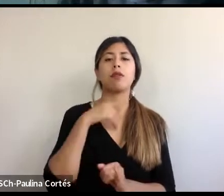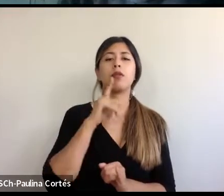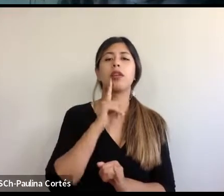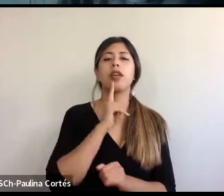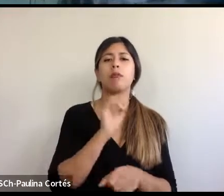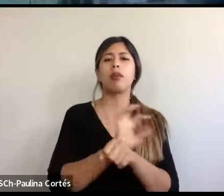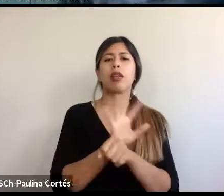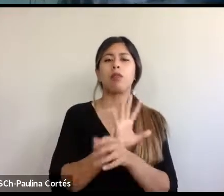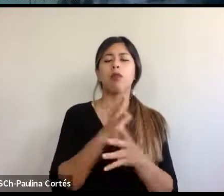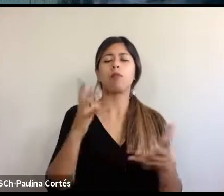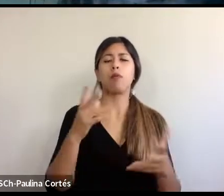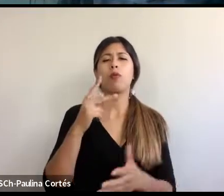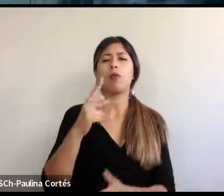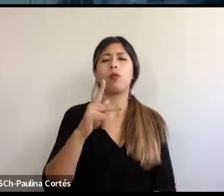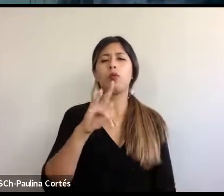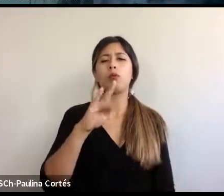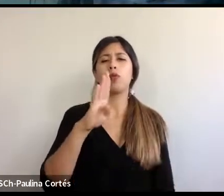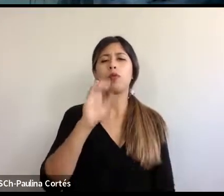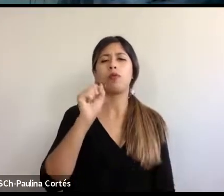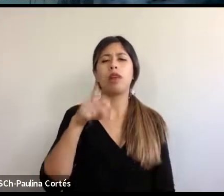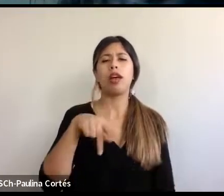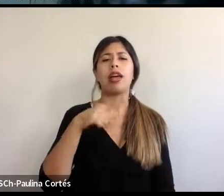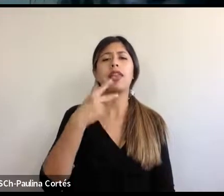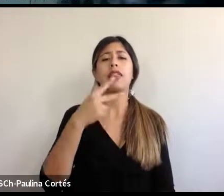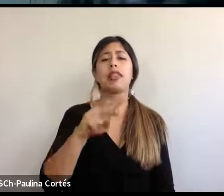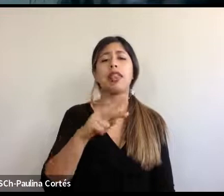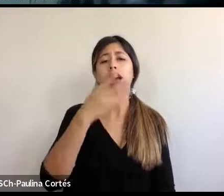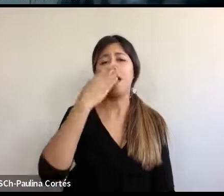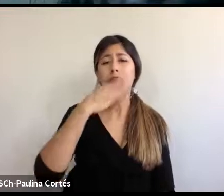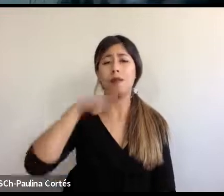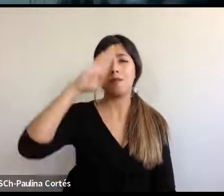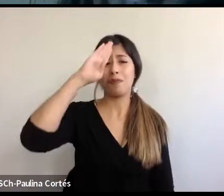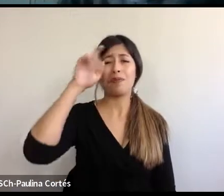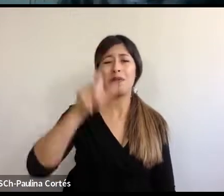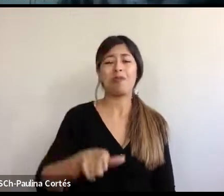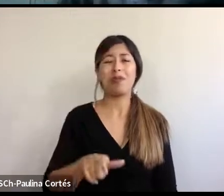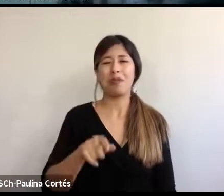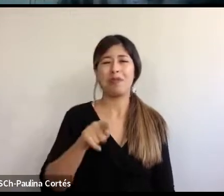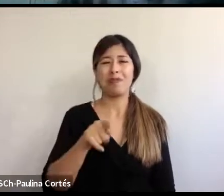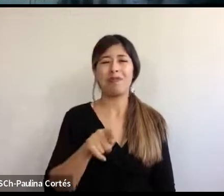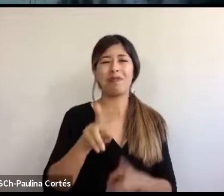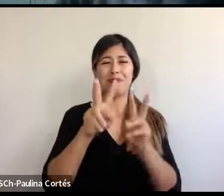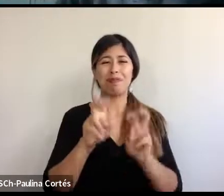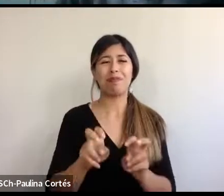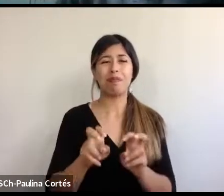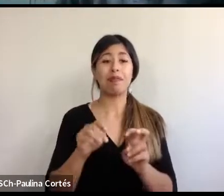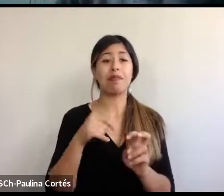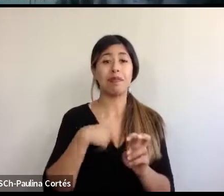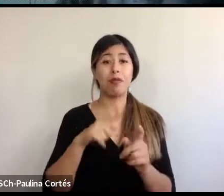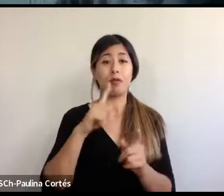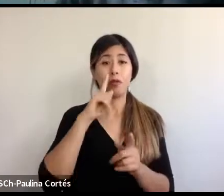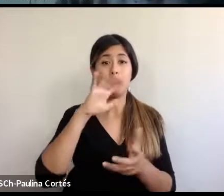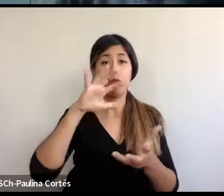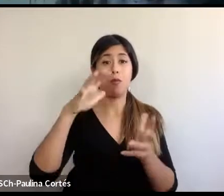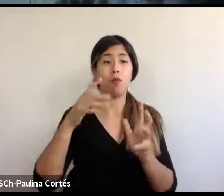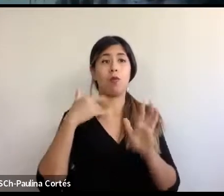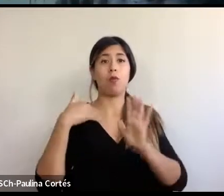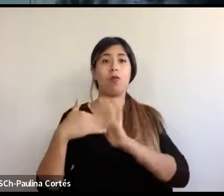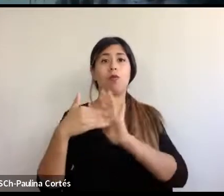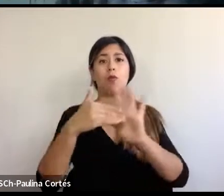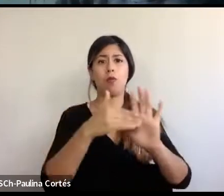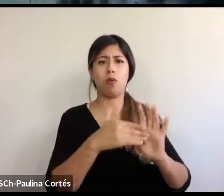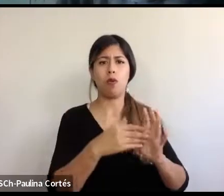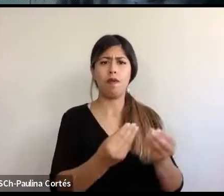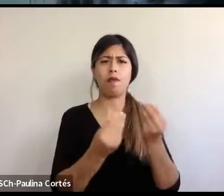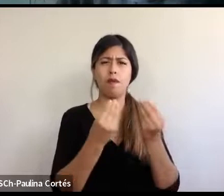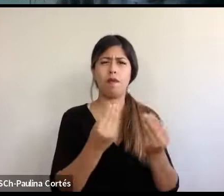Once Upon a Time in Venezuela. And they were really big successes for our festival. They were really